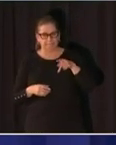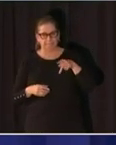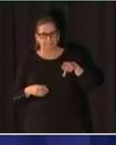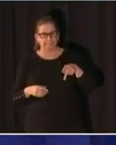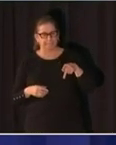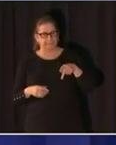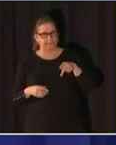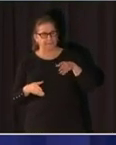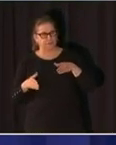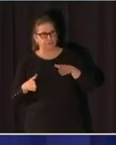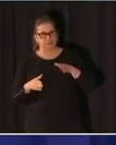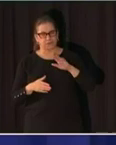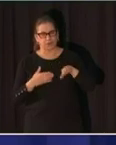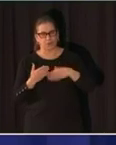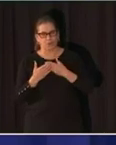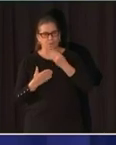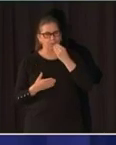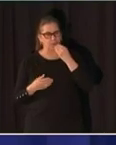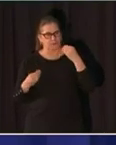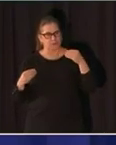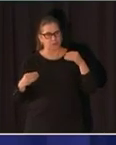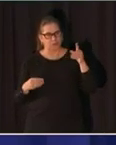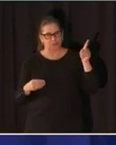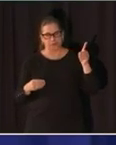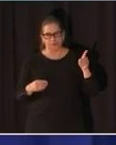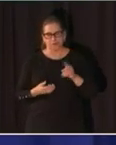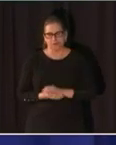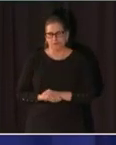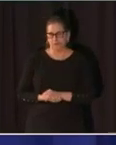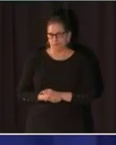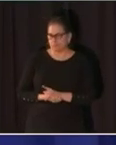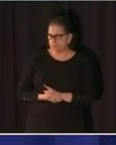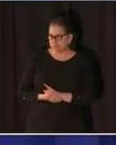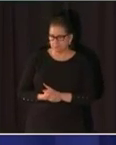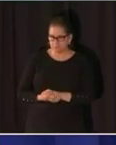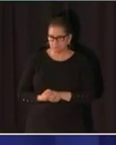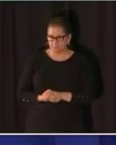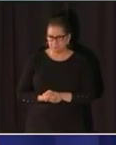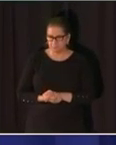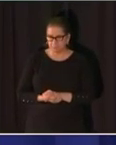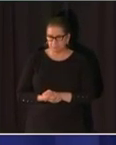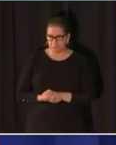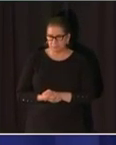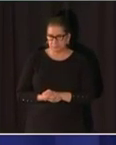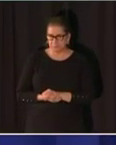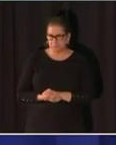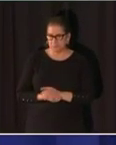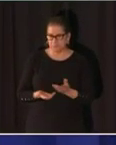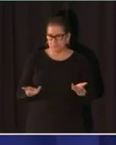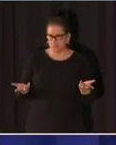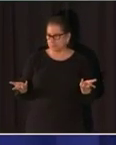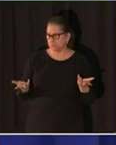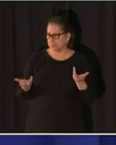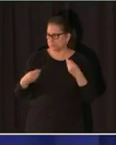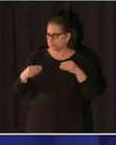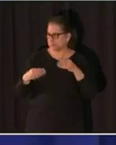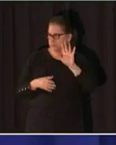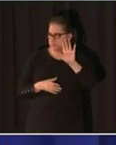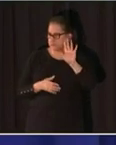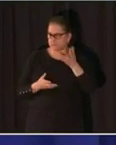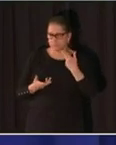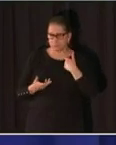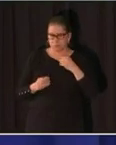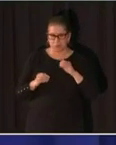I think that I don't have any reason to think that the stores aren't doing what they said in